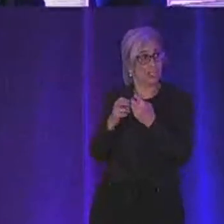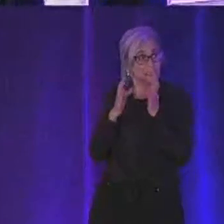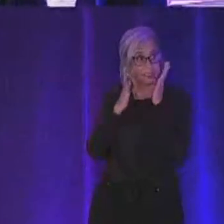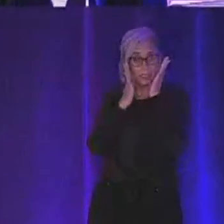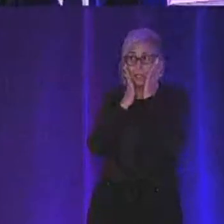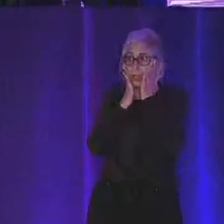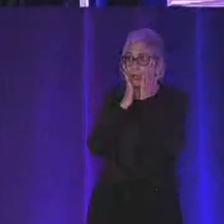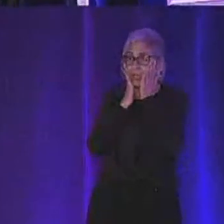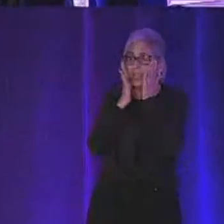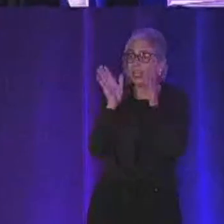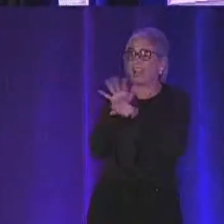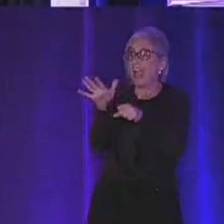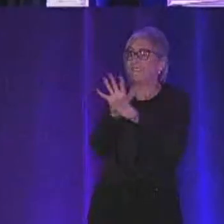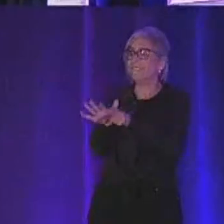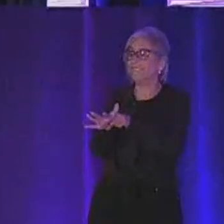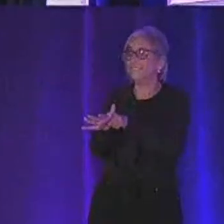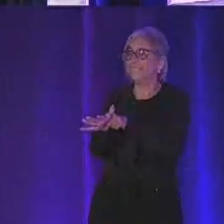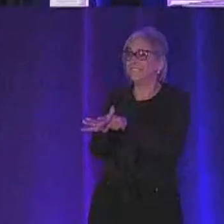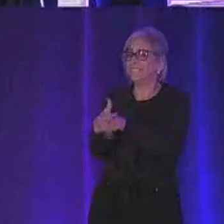Enough.